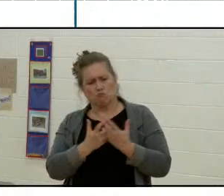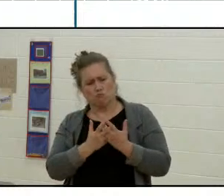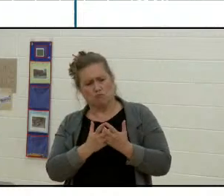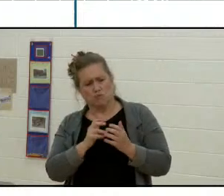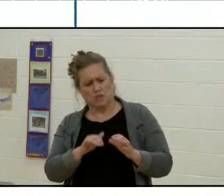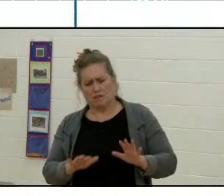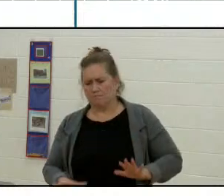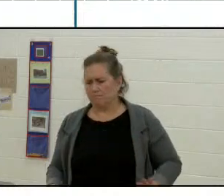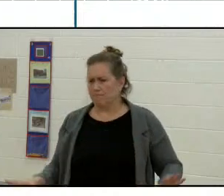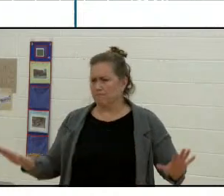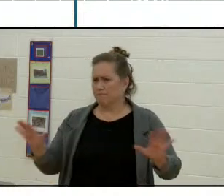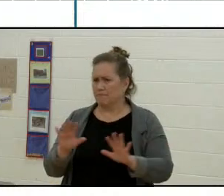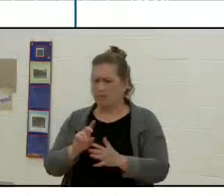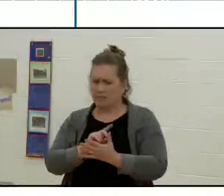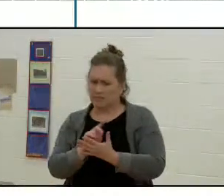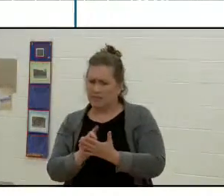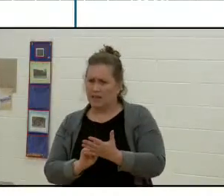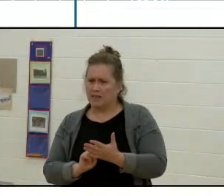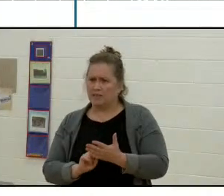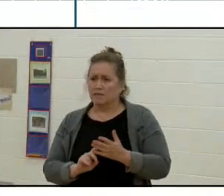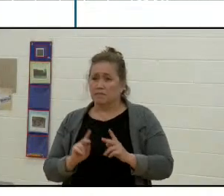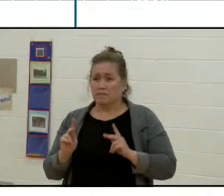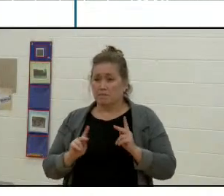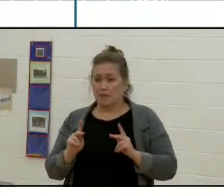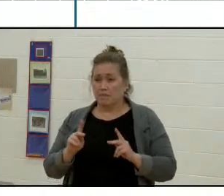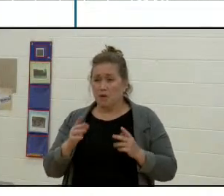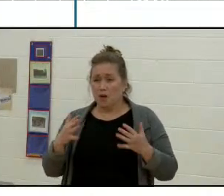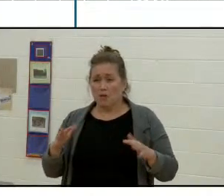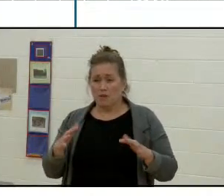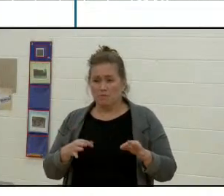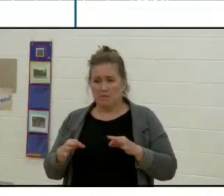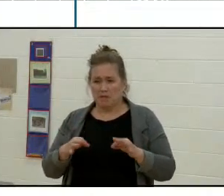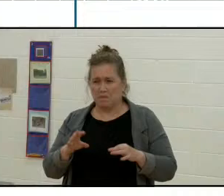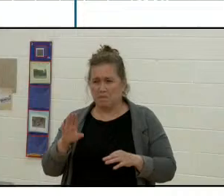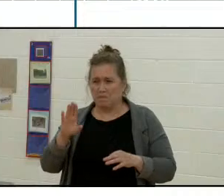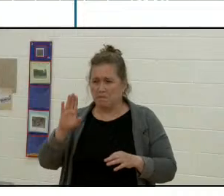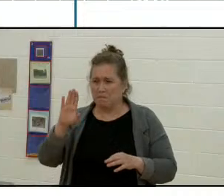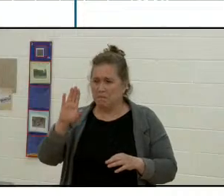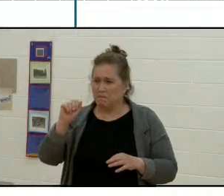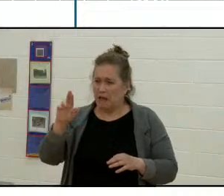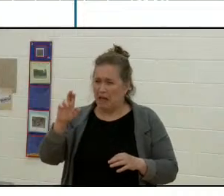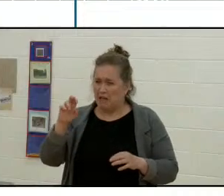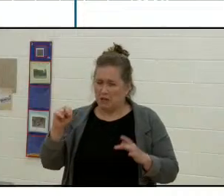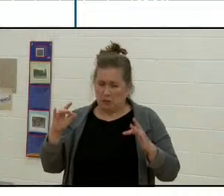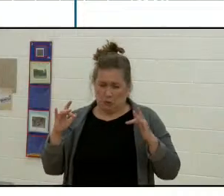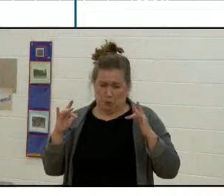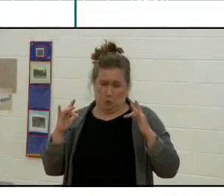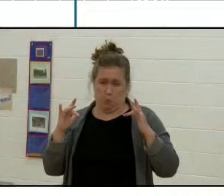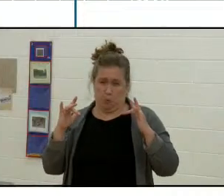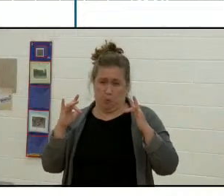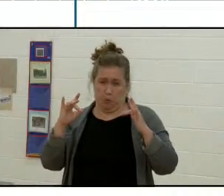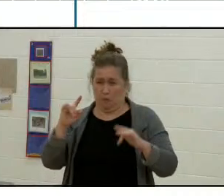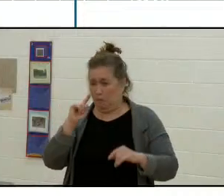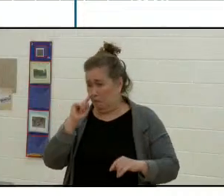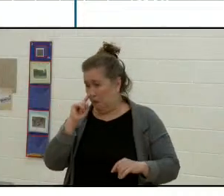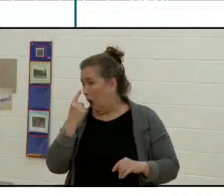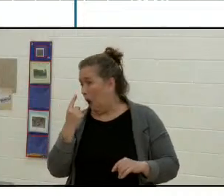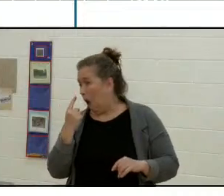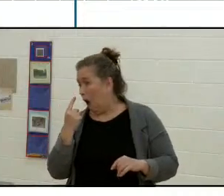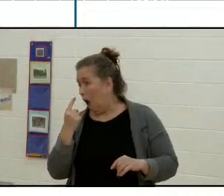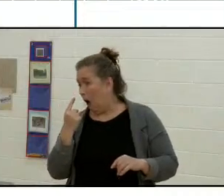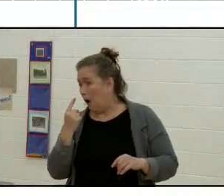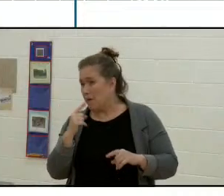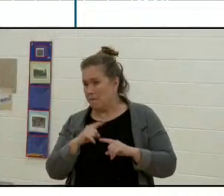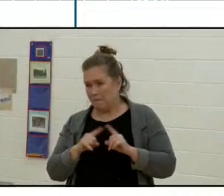people have described as a barren and empty and boring feeling site into something a little more lifelike and lively